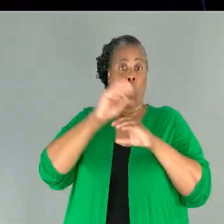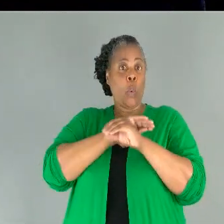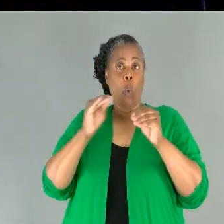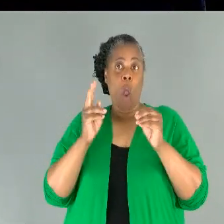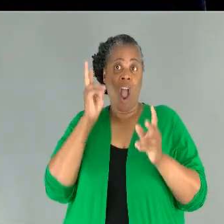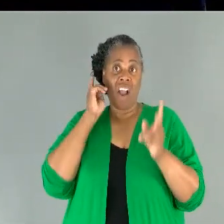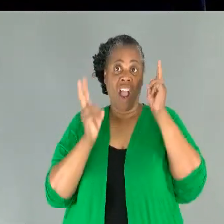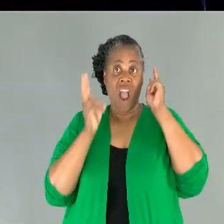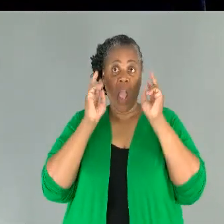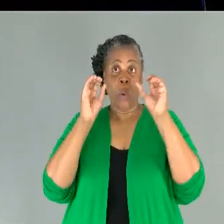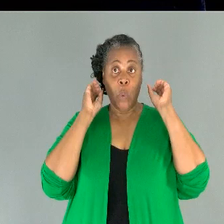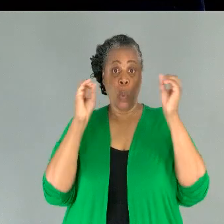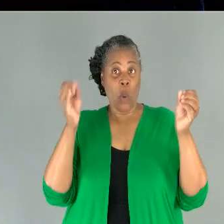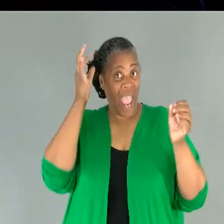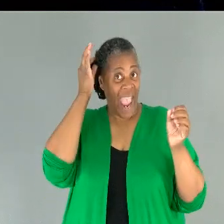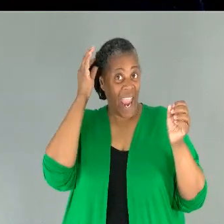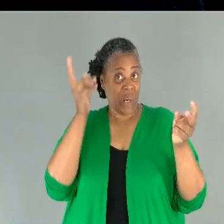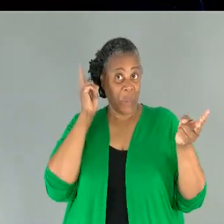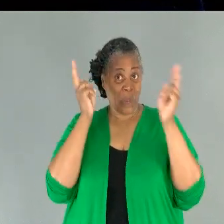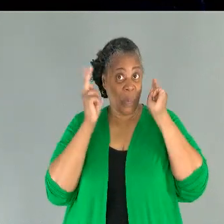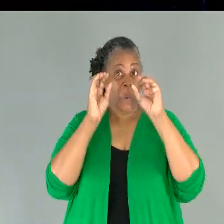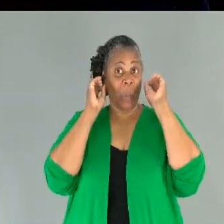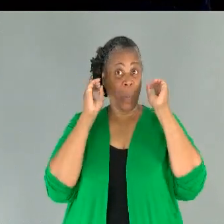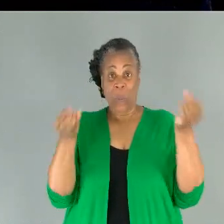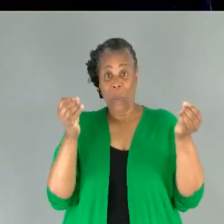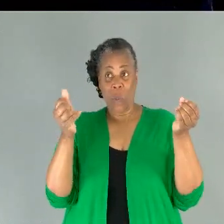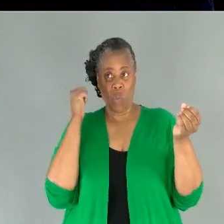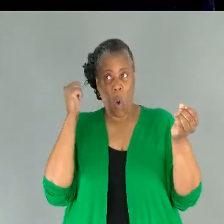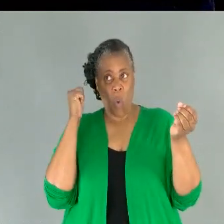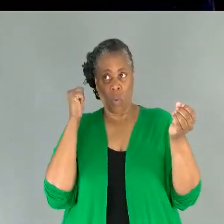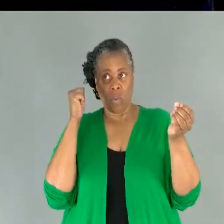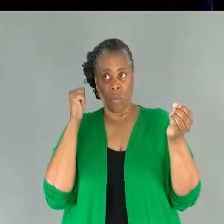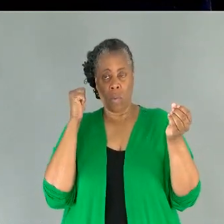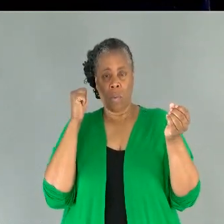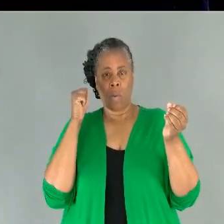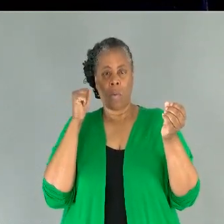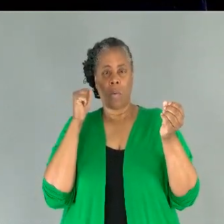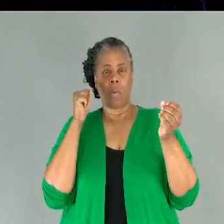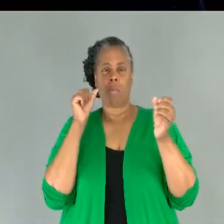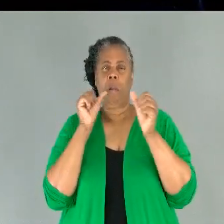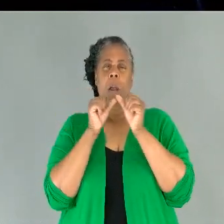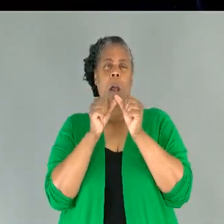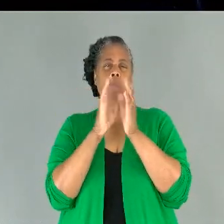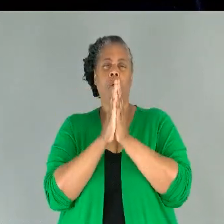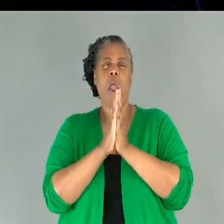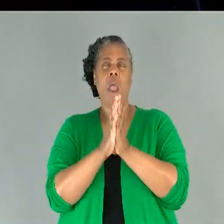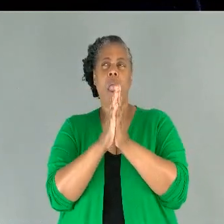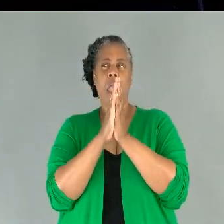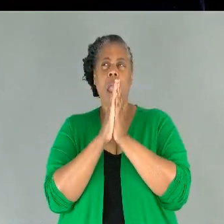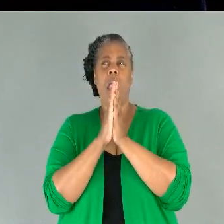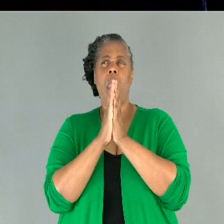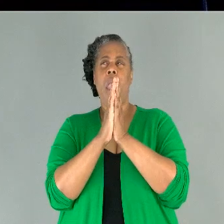will ever be used on his head. As she kept on